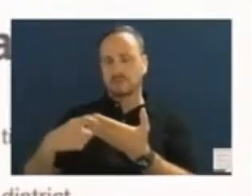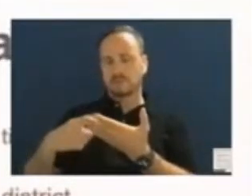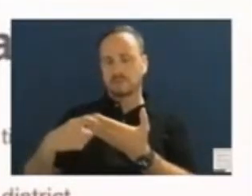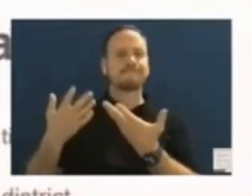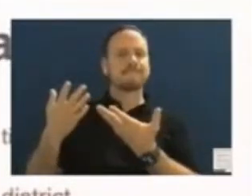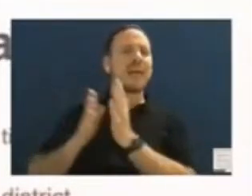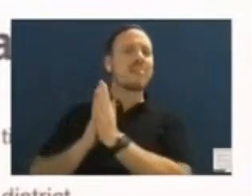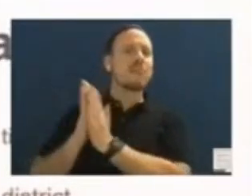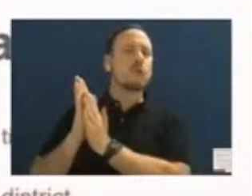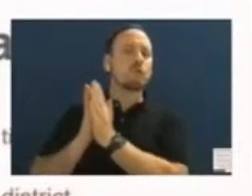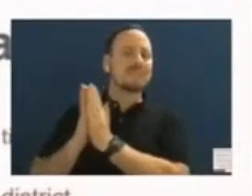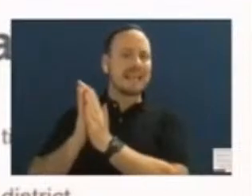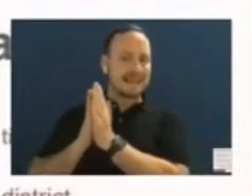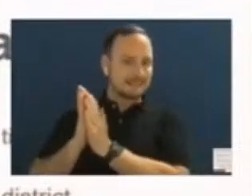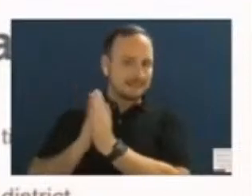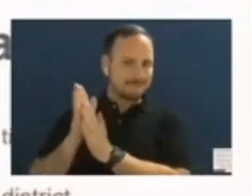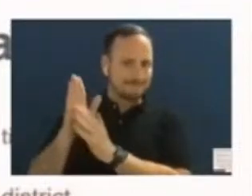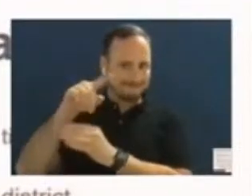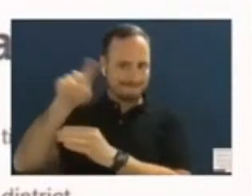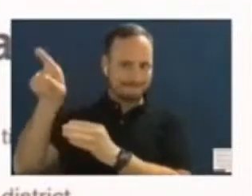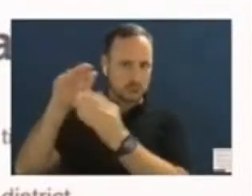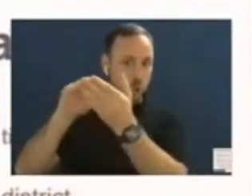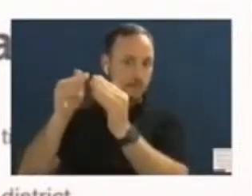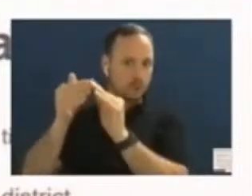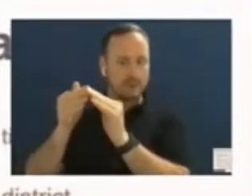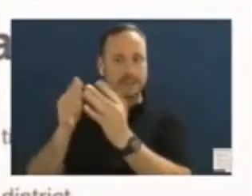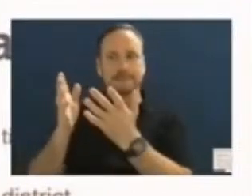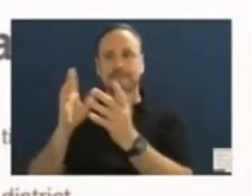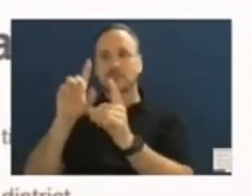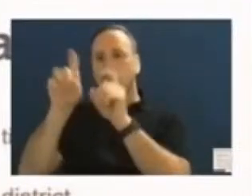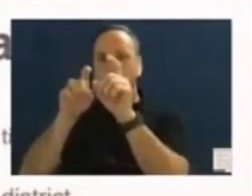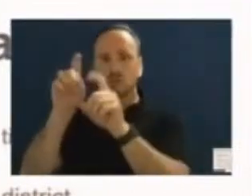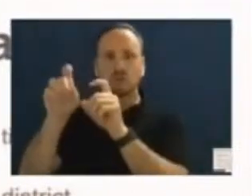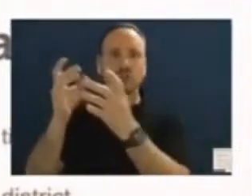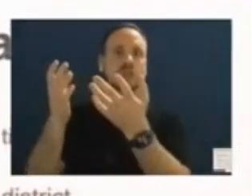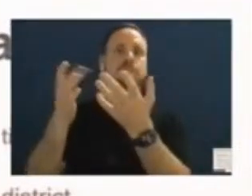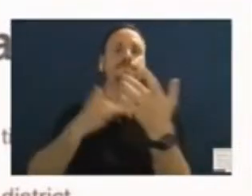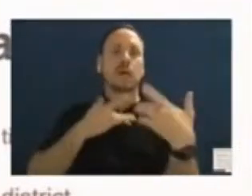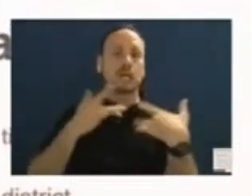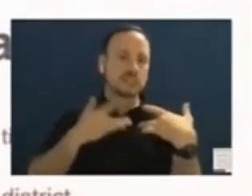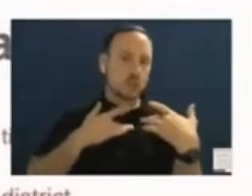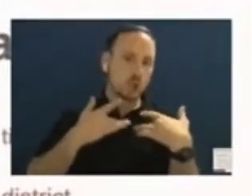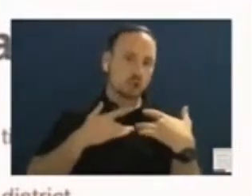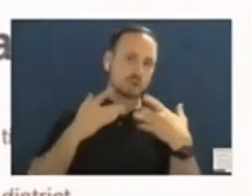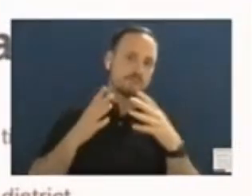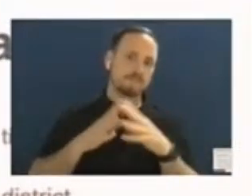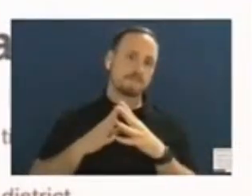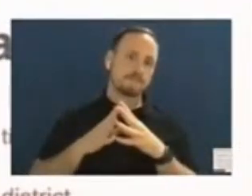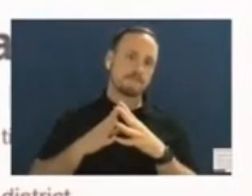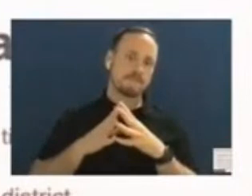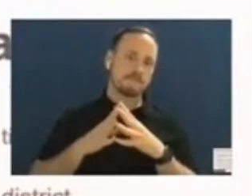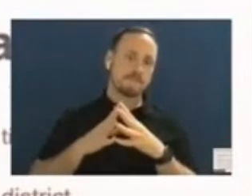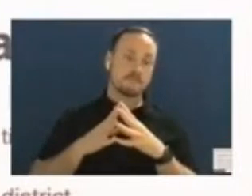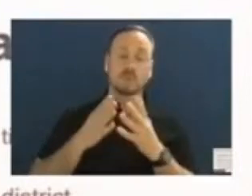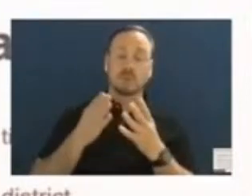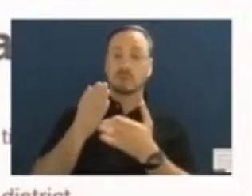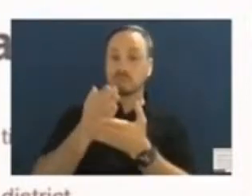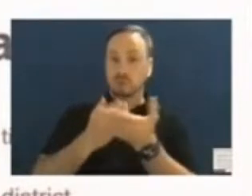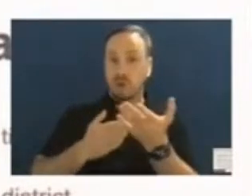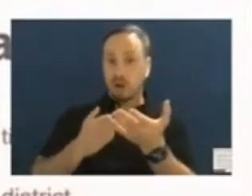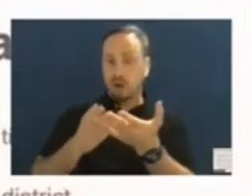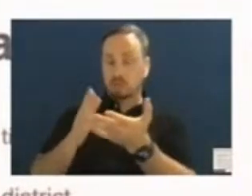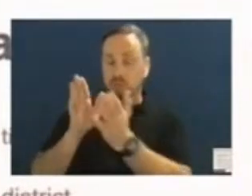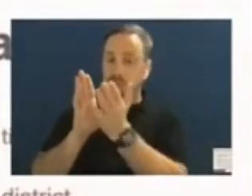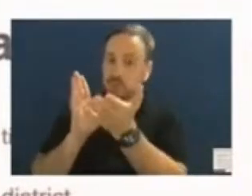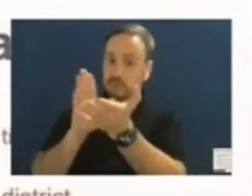some questions, some concerns, and in some instances, some kudos too, around how much